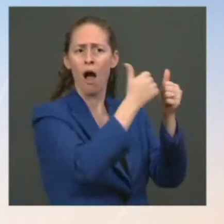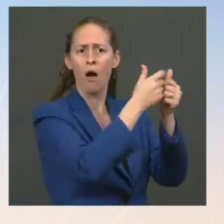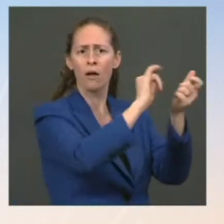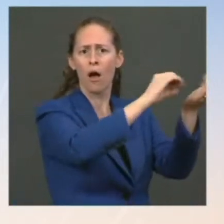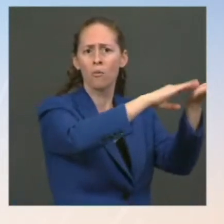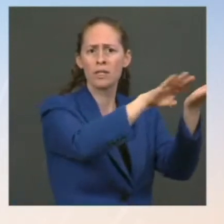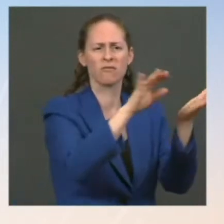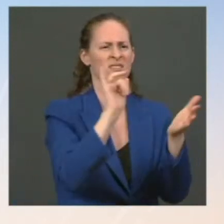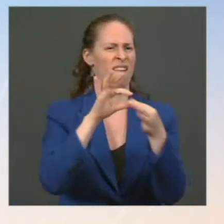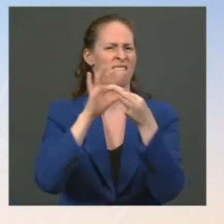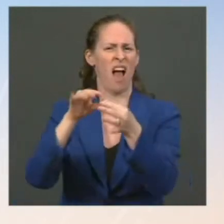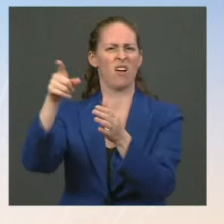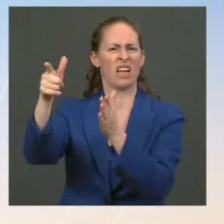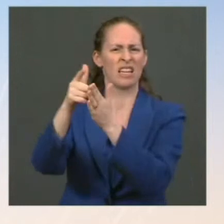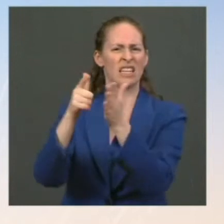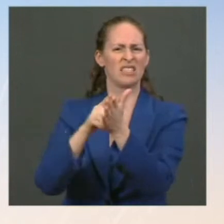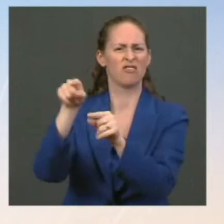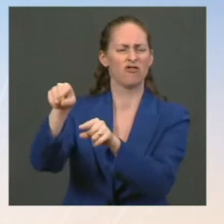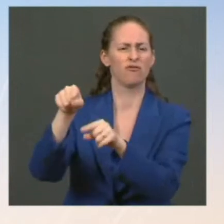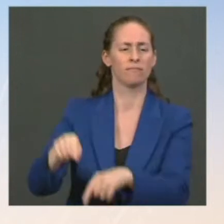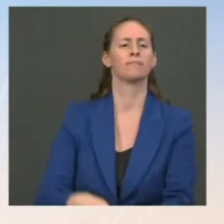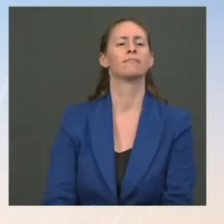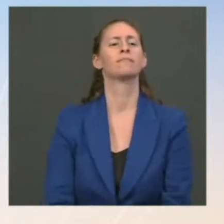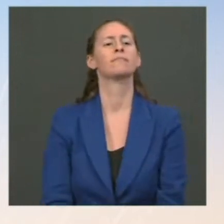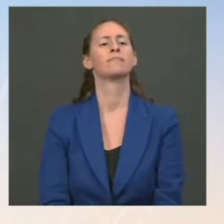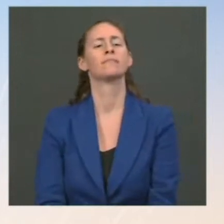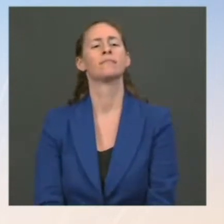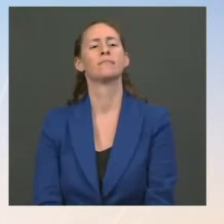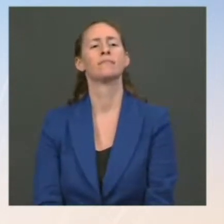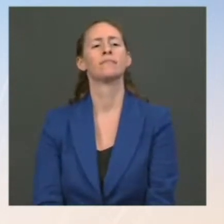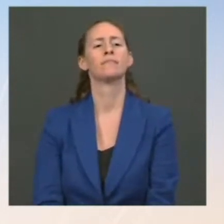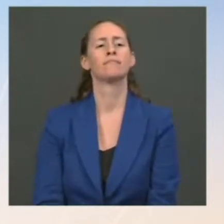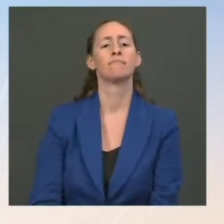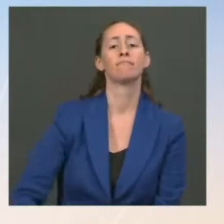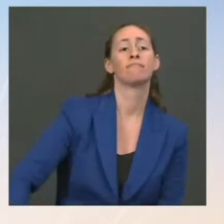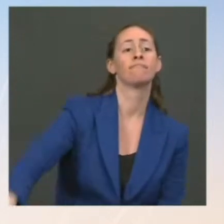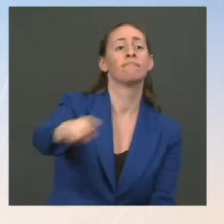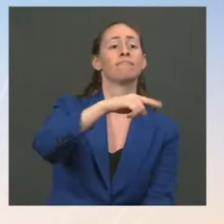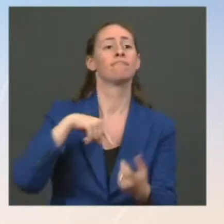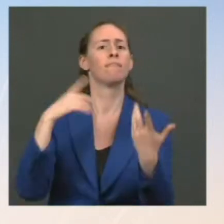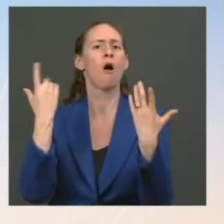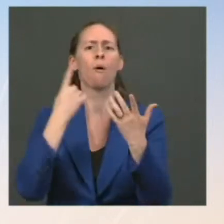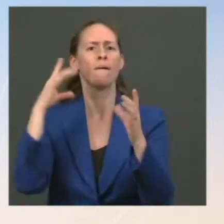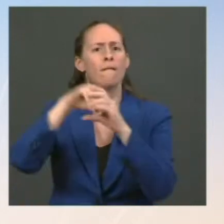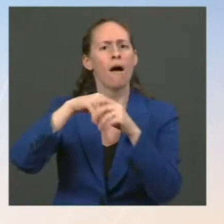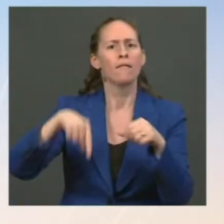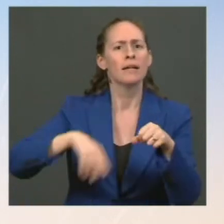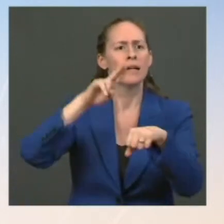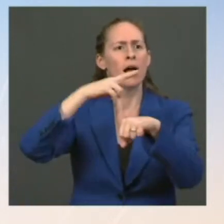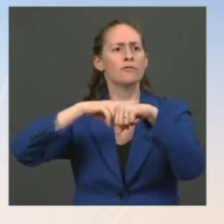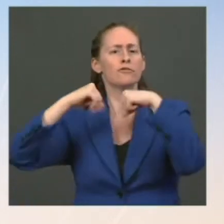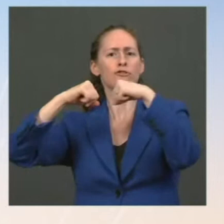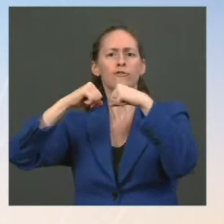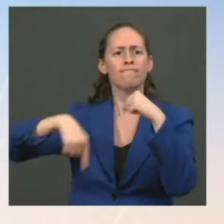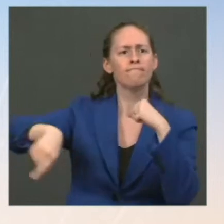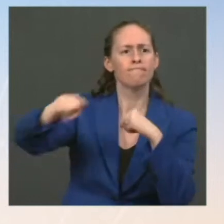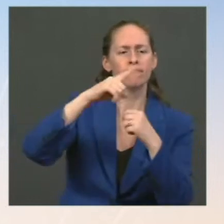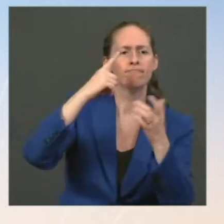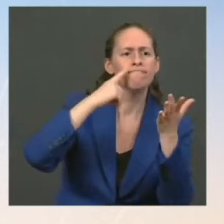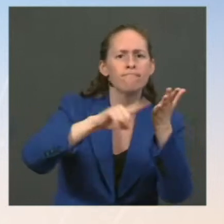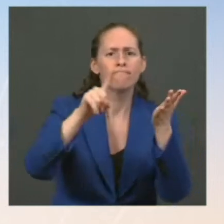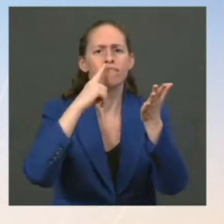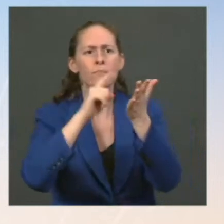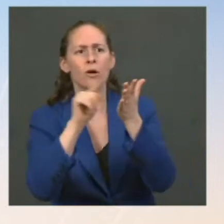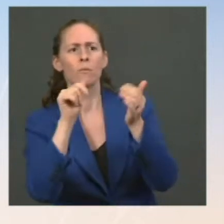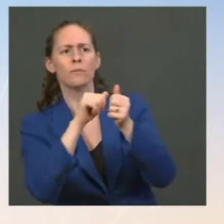the president and every member of our administration, national security officials who have had contacts with Chinese officials over the past 9